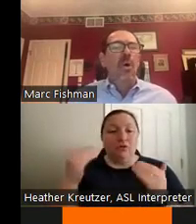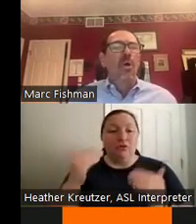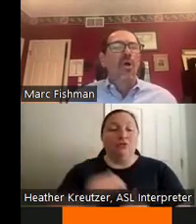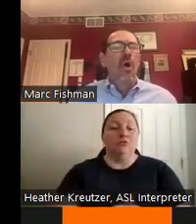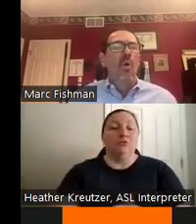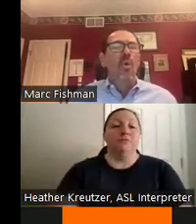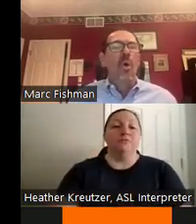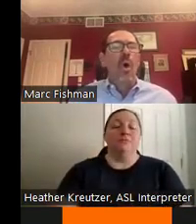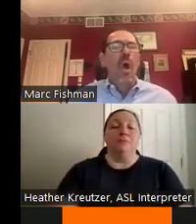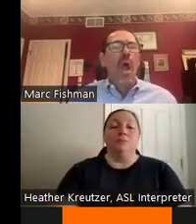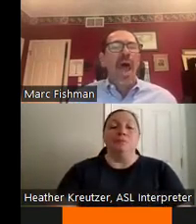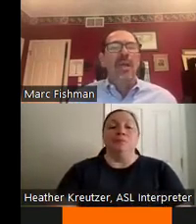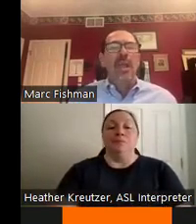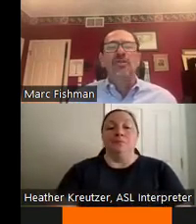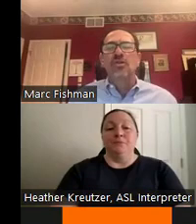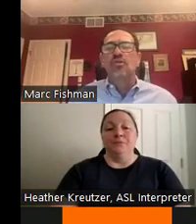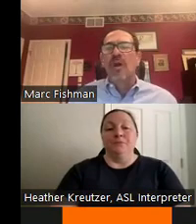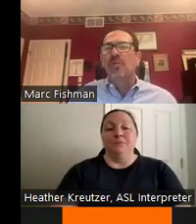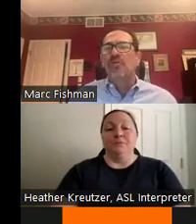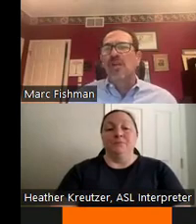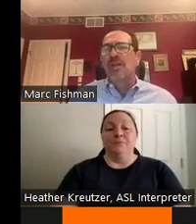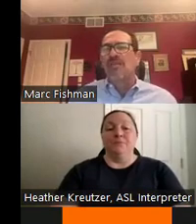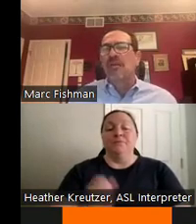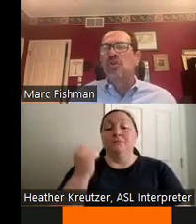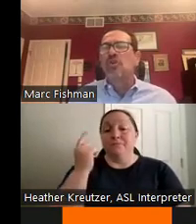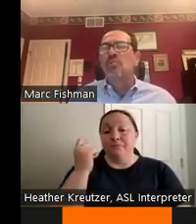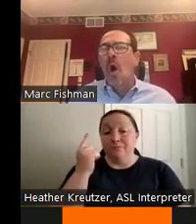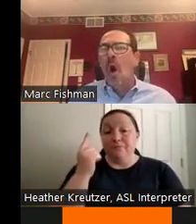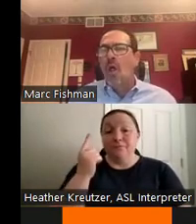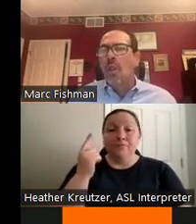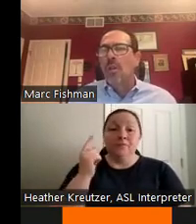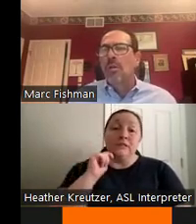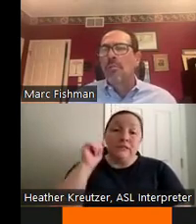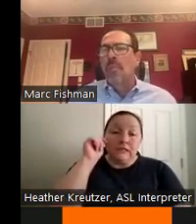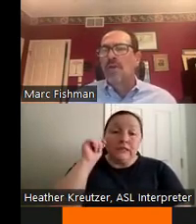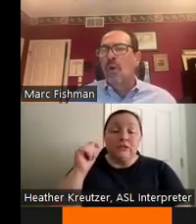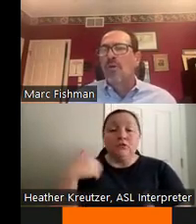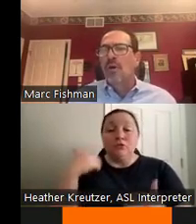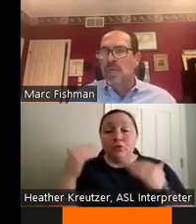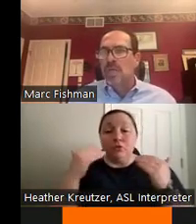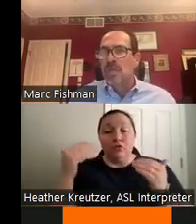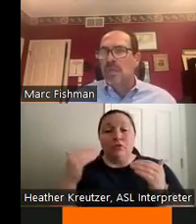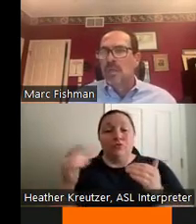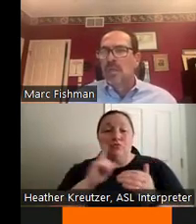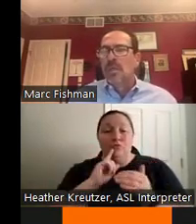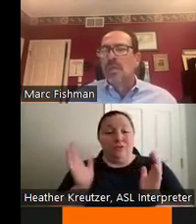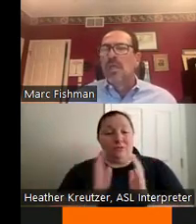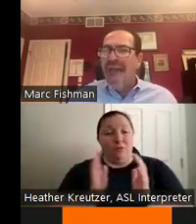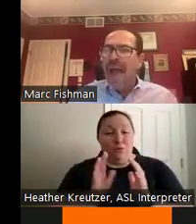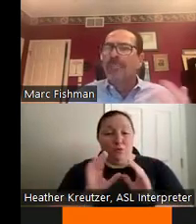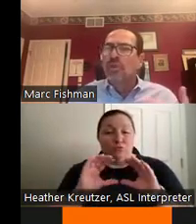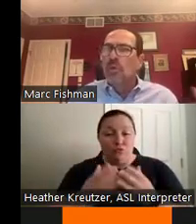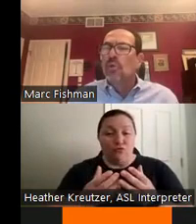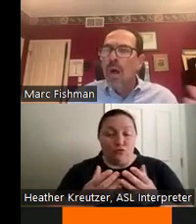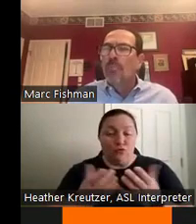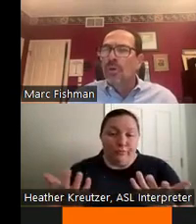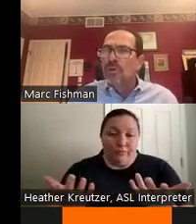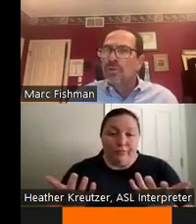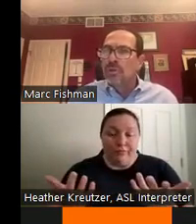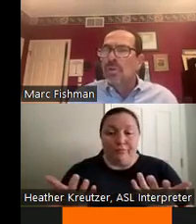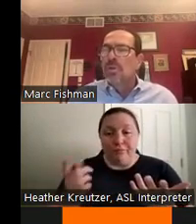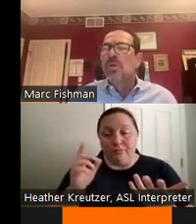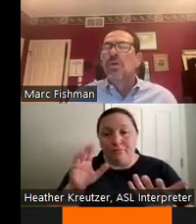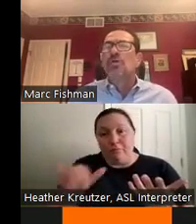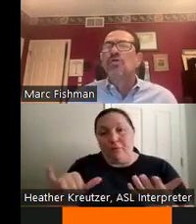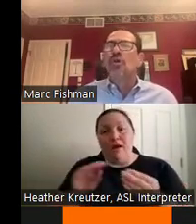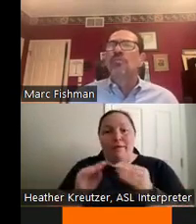And although adolescents represent a very small minority in absolute